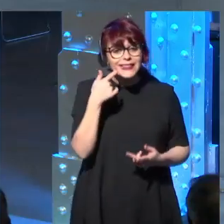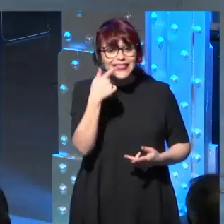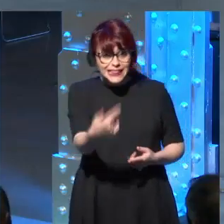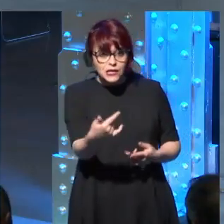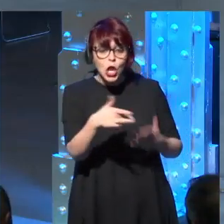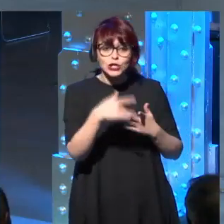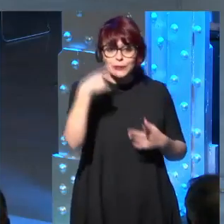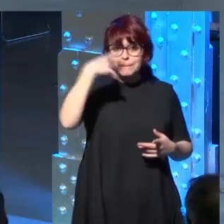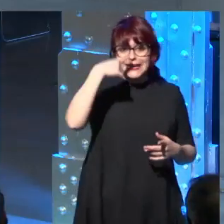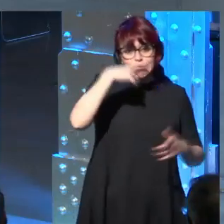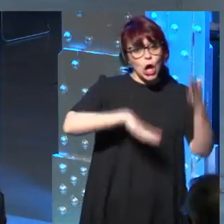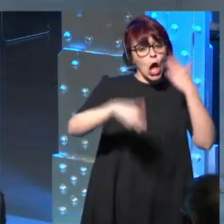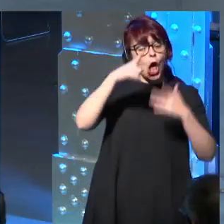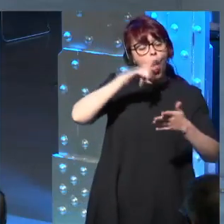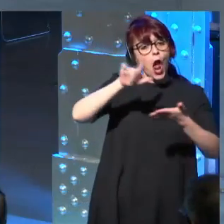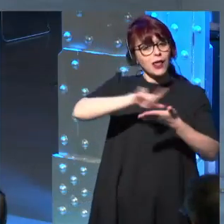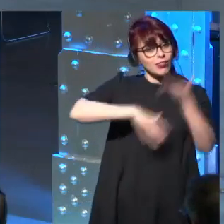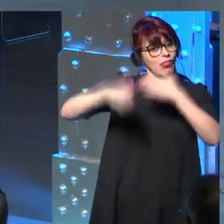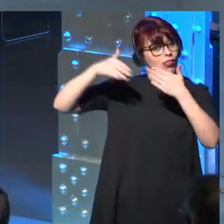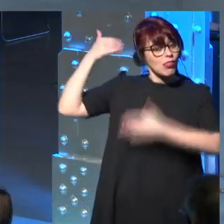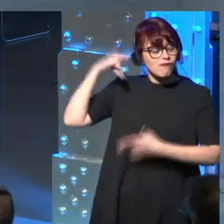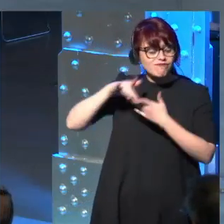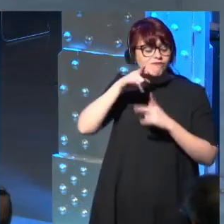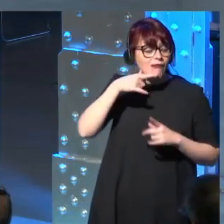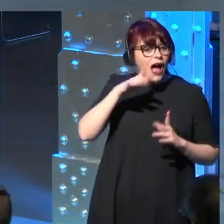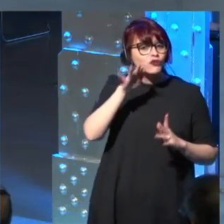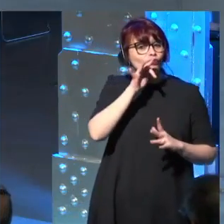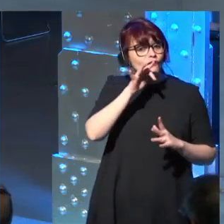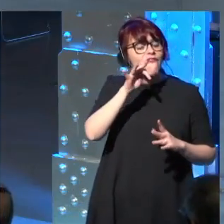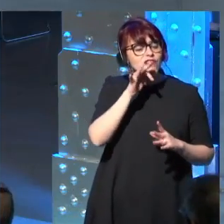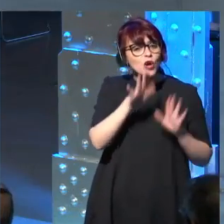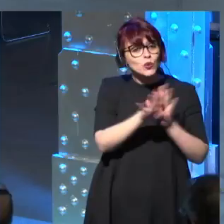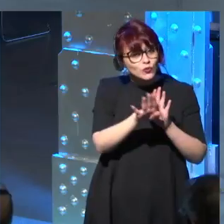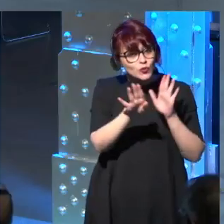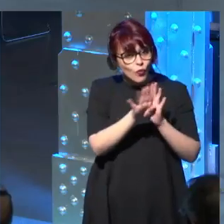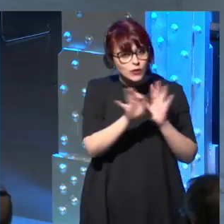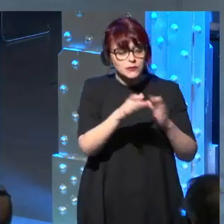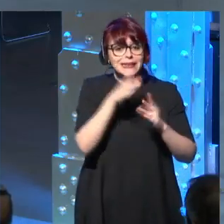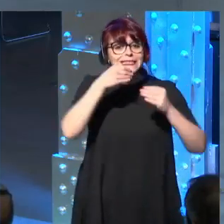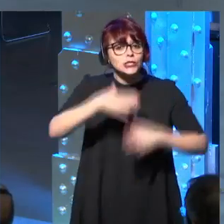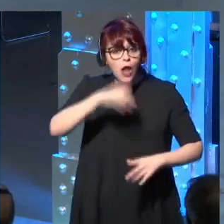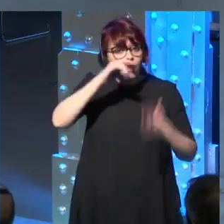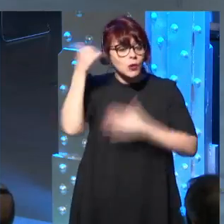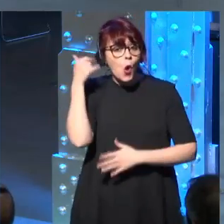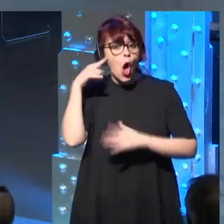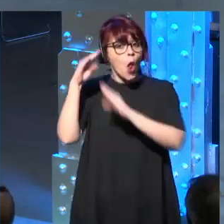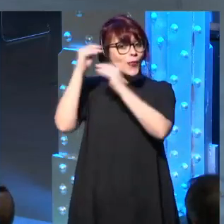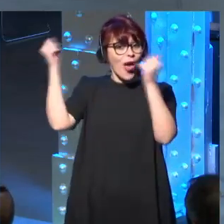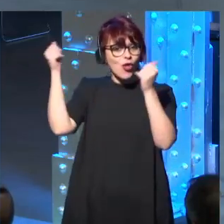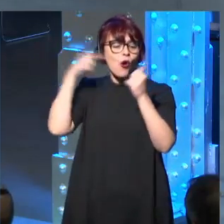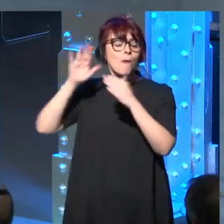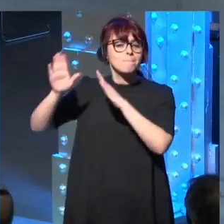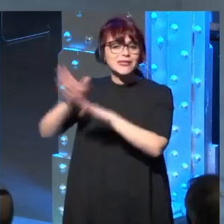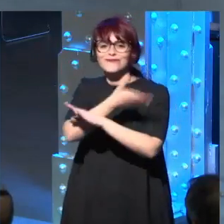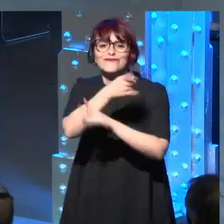Also, not to make, just to clarify that these old stories are not forgotten, or as you said, foundational